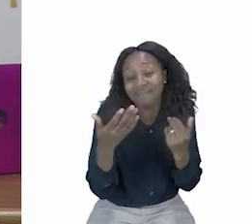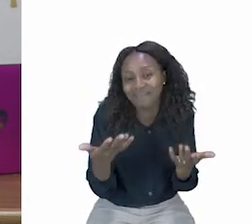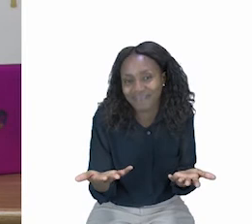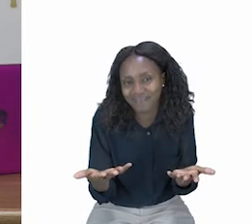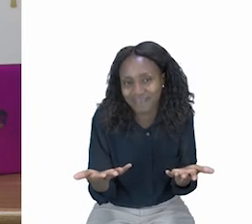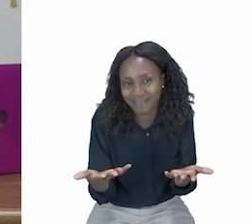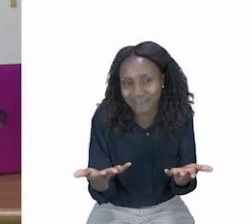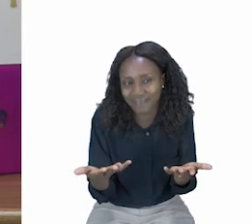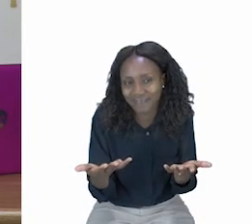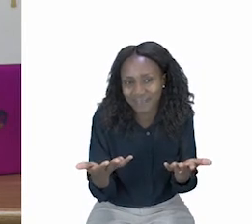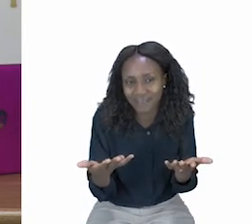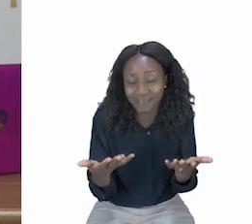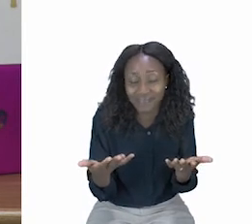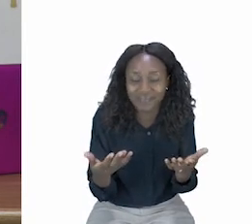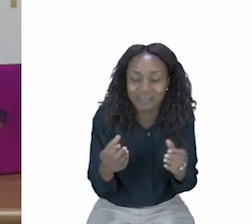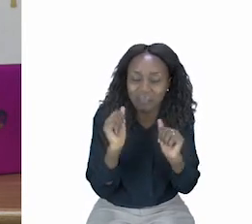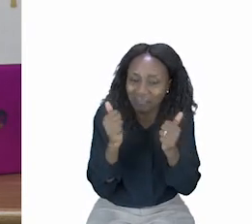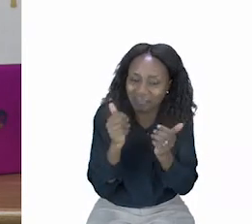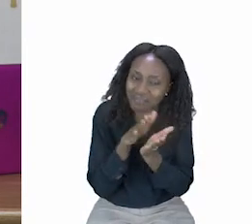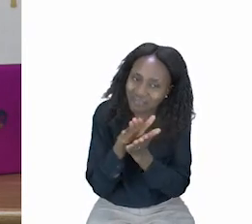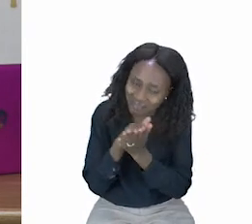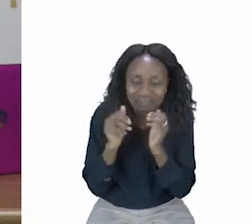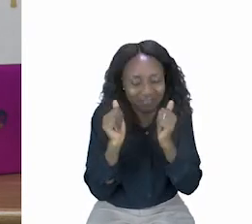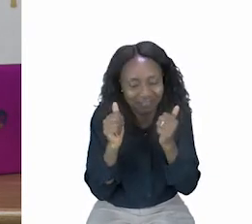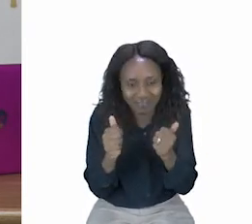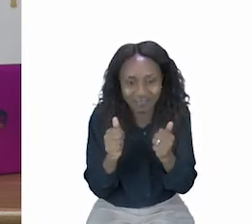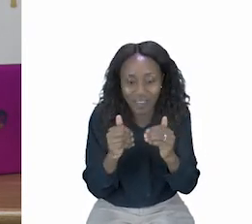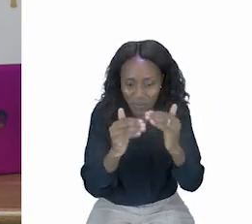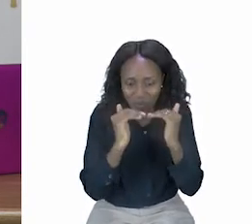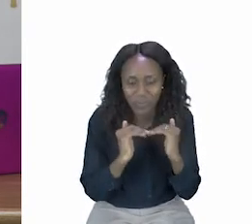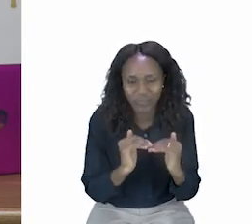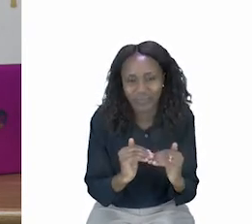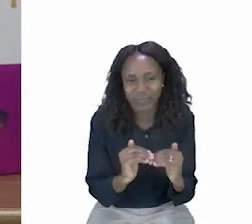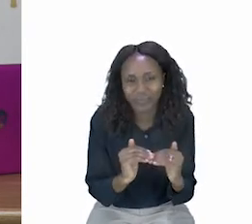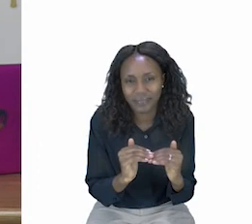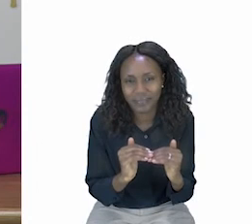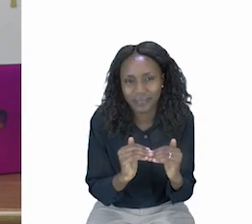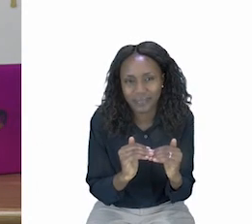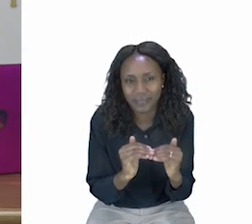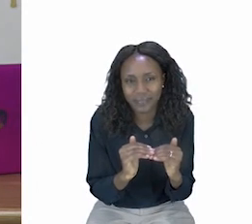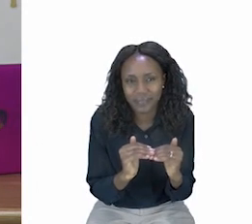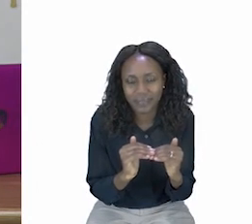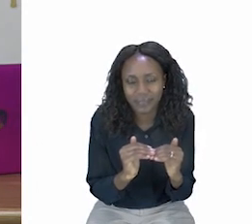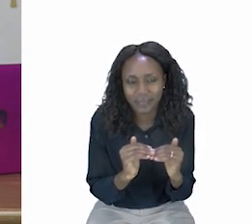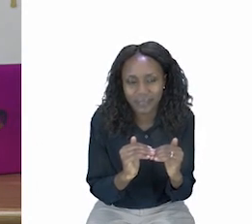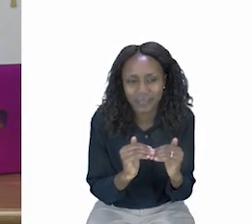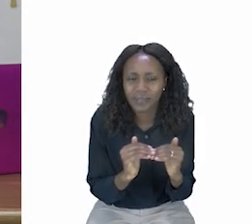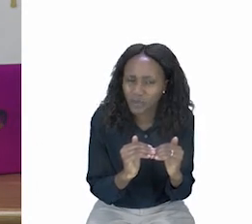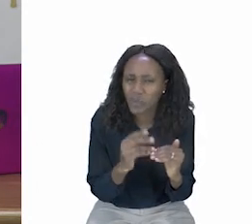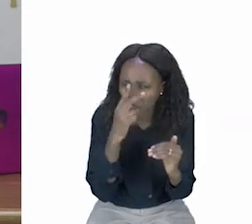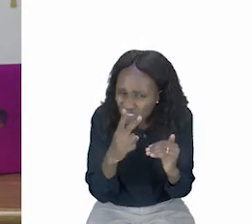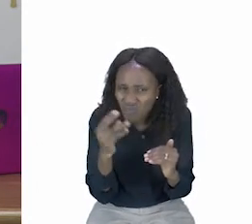0. Well done, grade 3s. Let's move on to the next one. The next one is something that we also